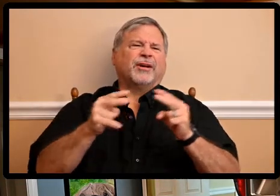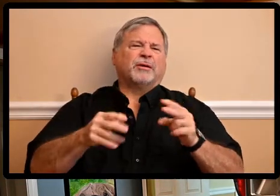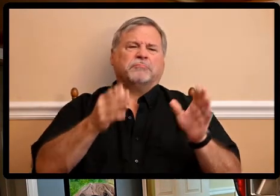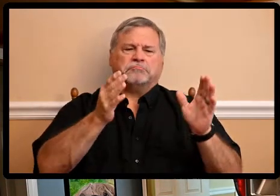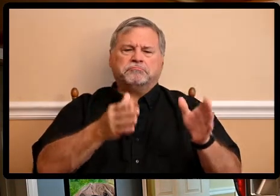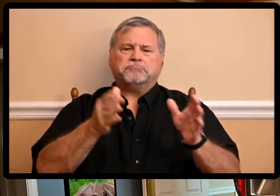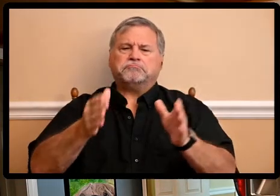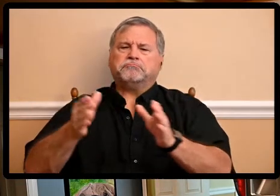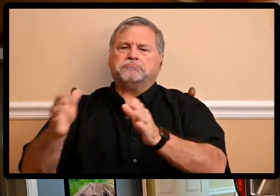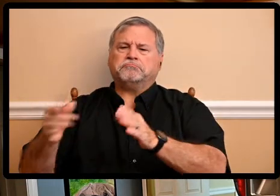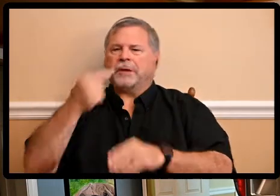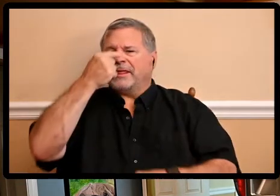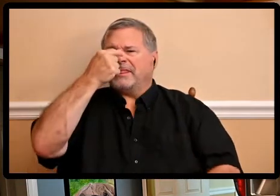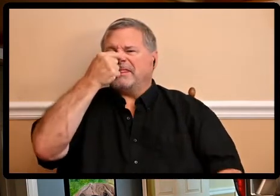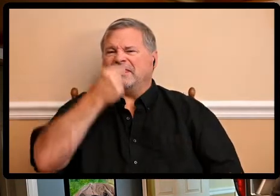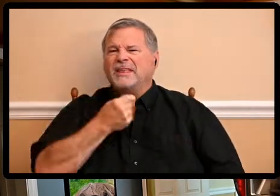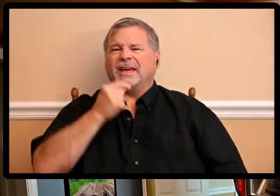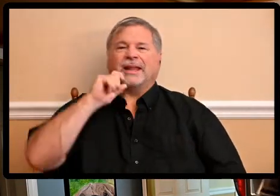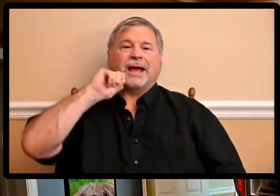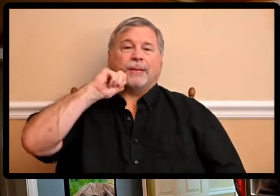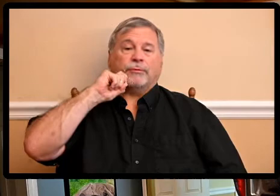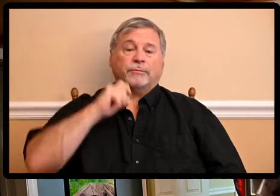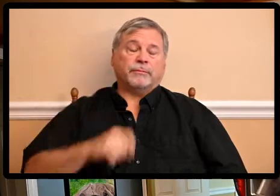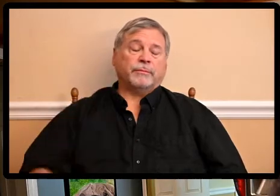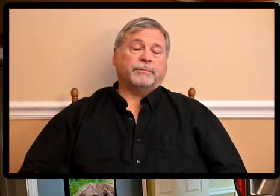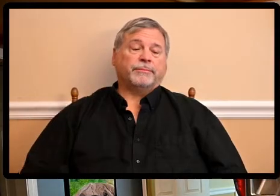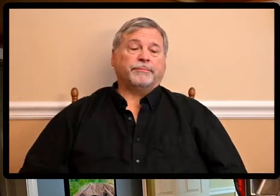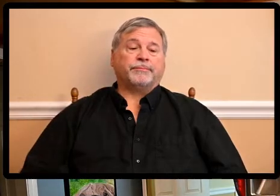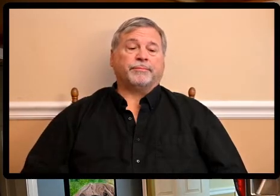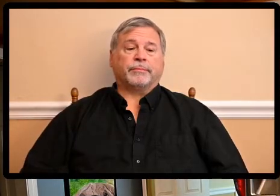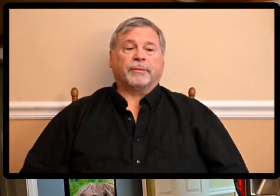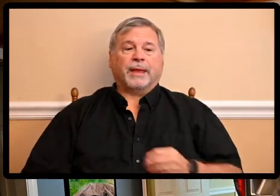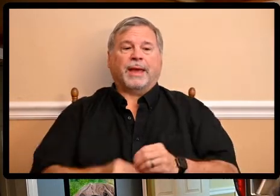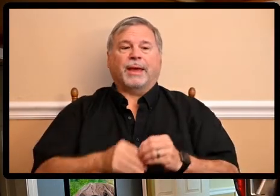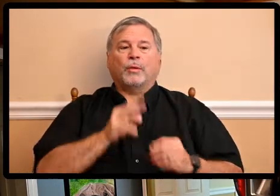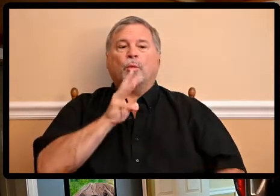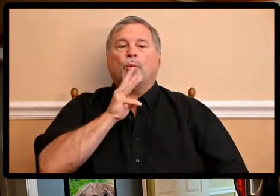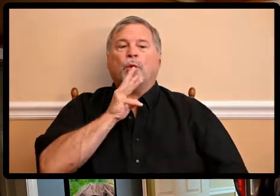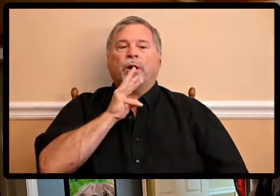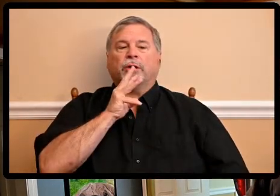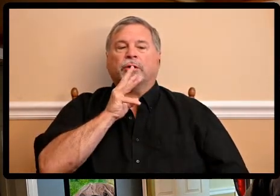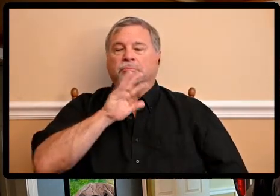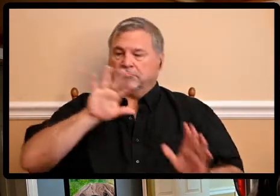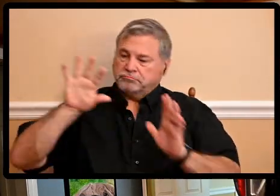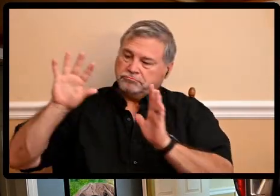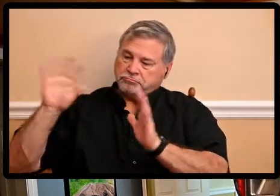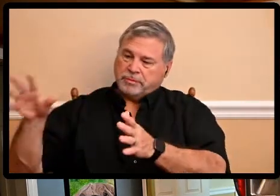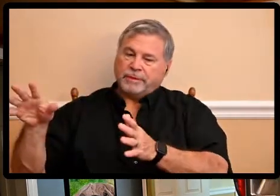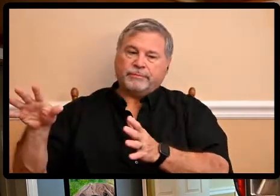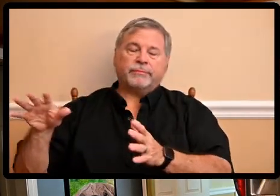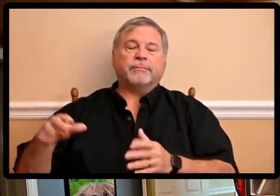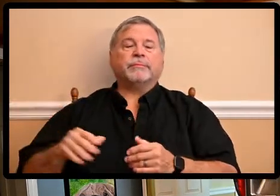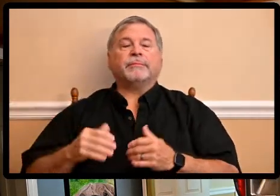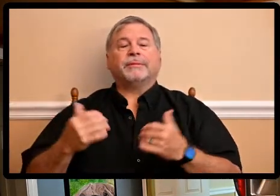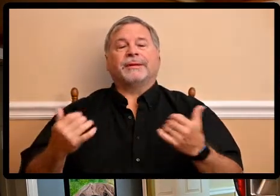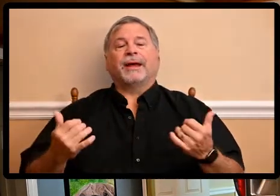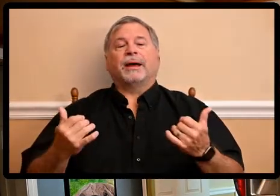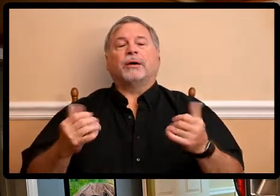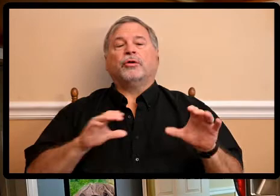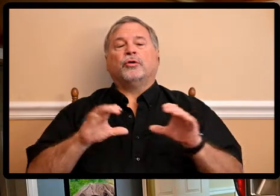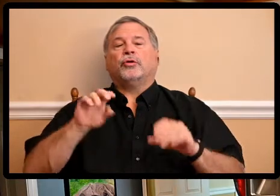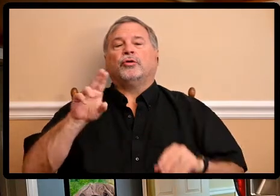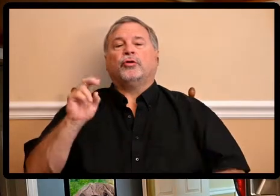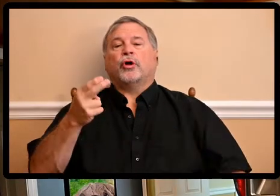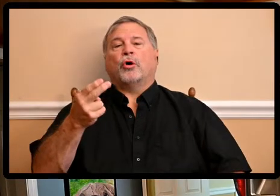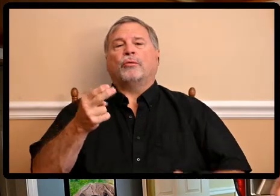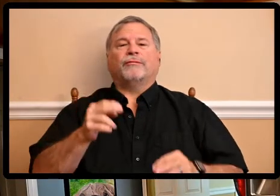thin sliced apples. I'm going to put them in water, set them over to the side until we're ready for them. Now we're going to do the dough. Now the dough is